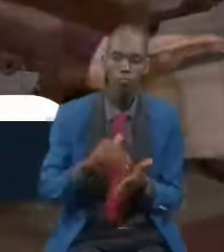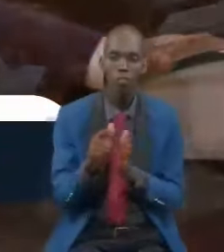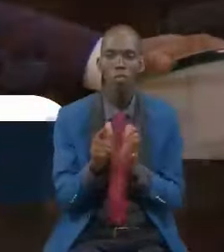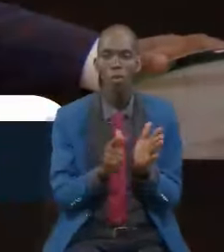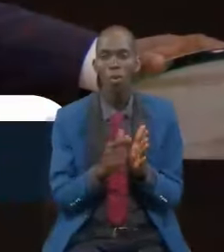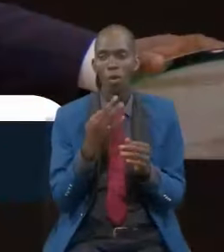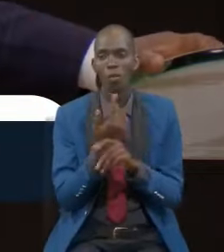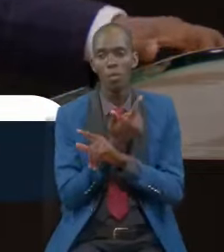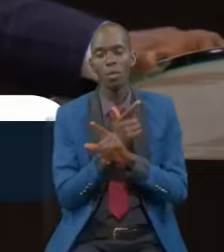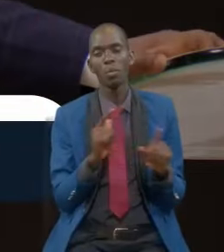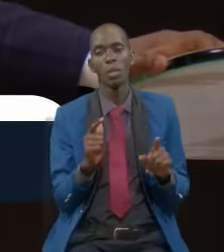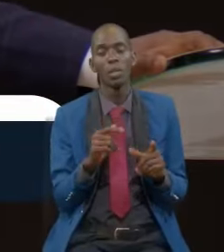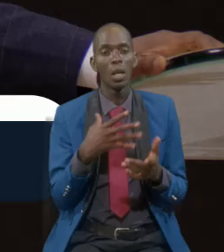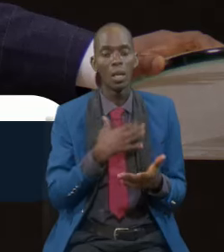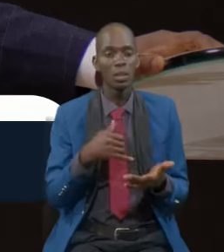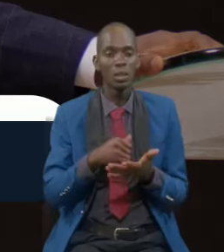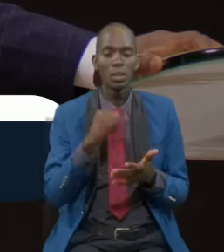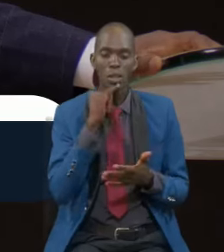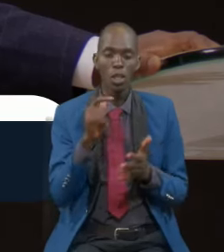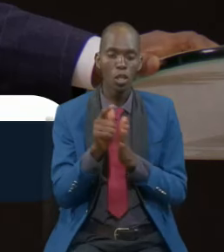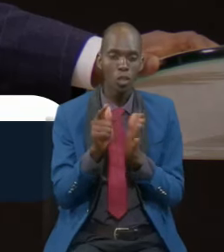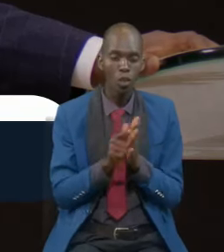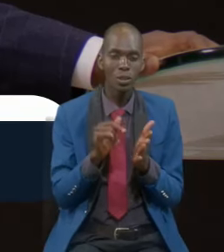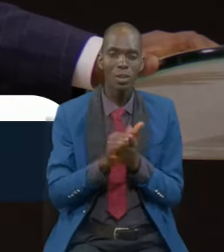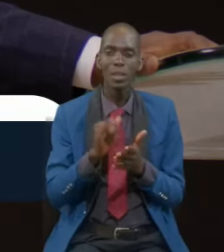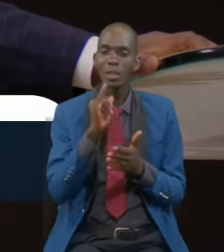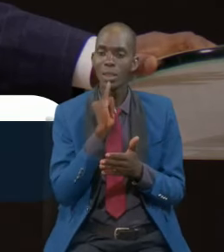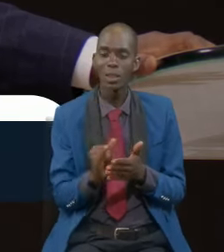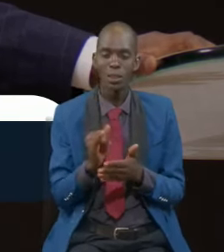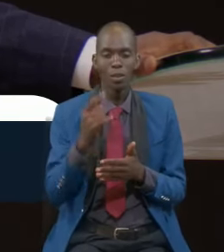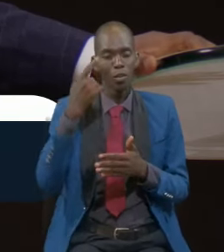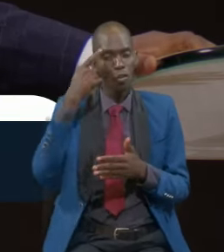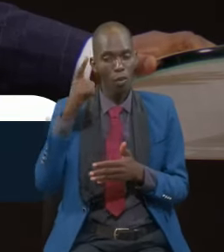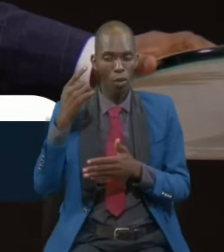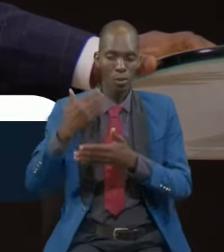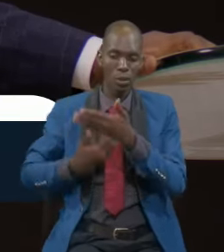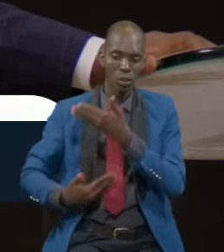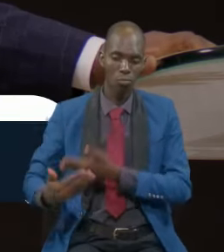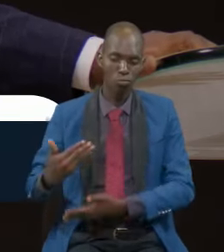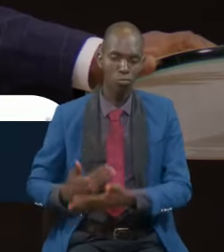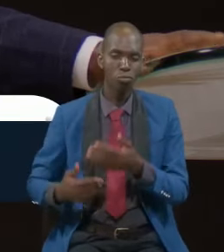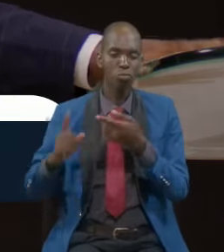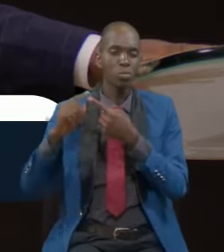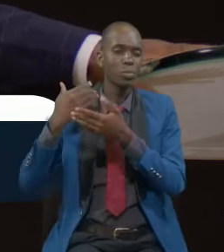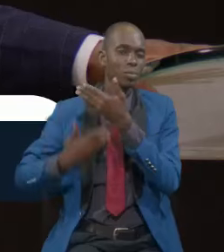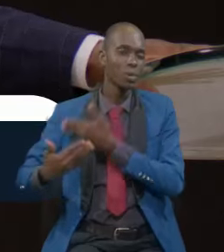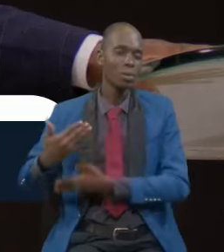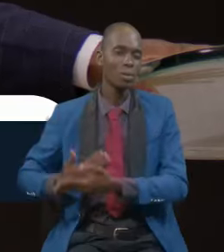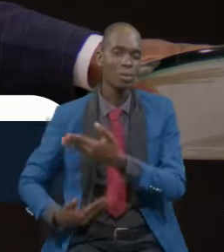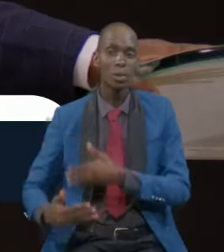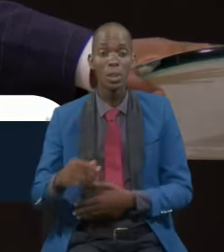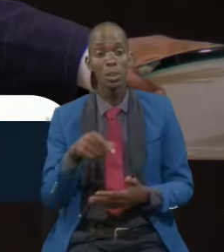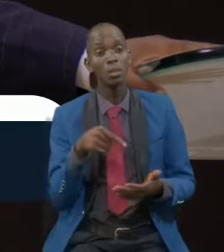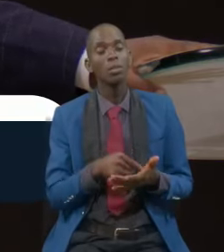from generation to generation. It's renewed for everyone in the kingdom. This is not the